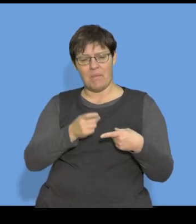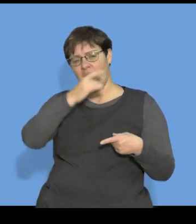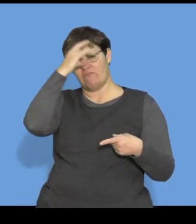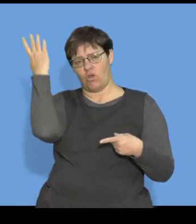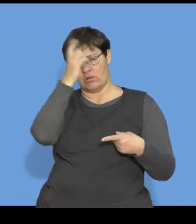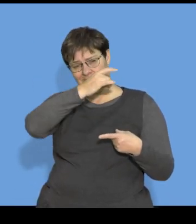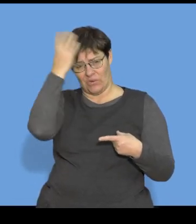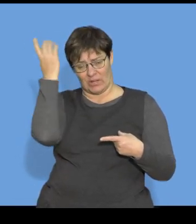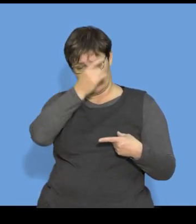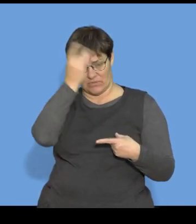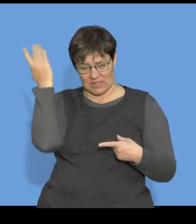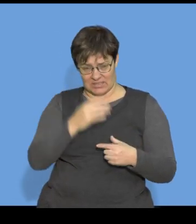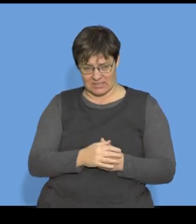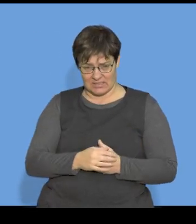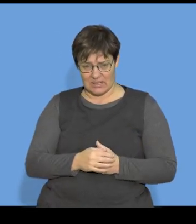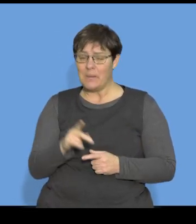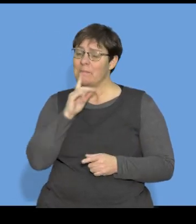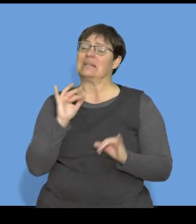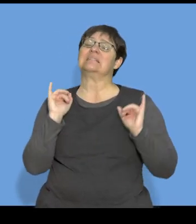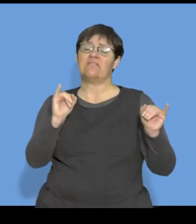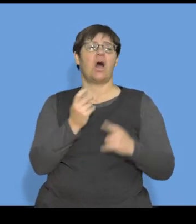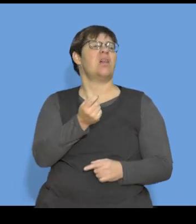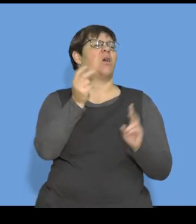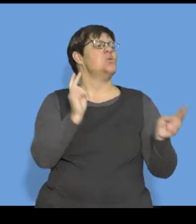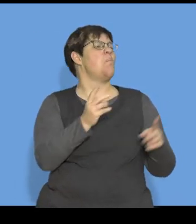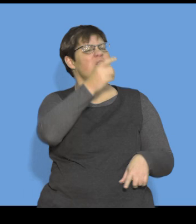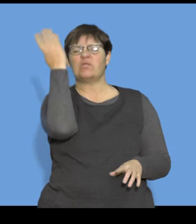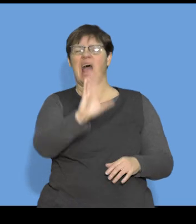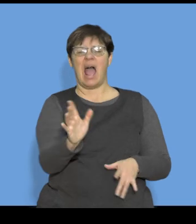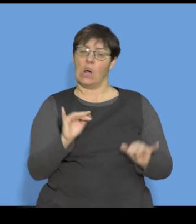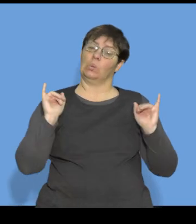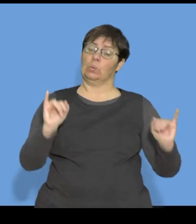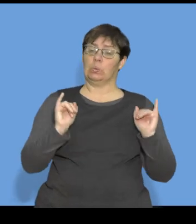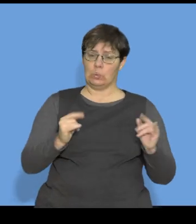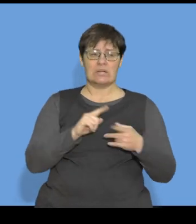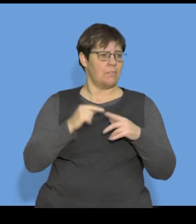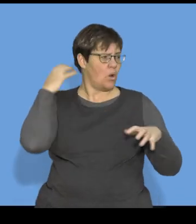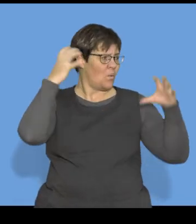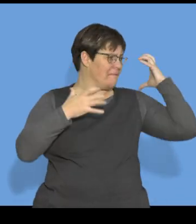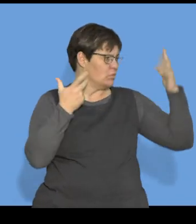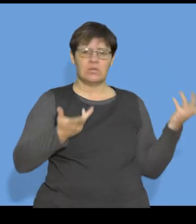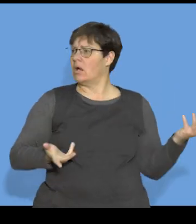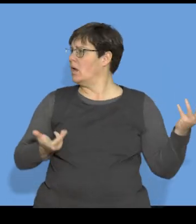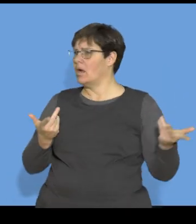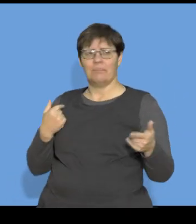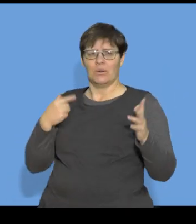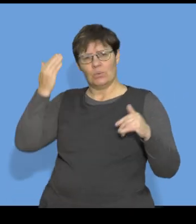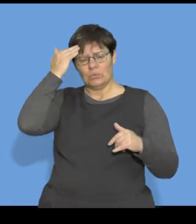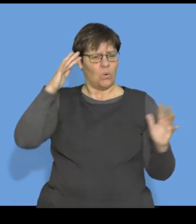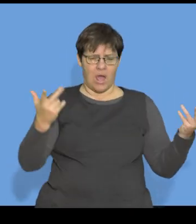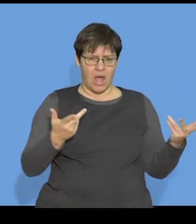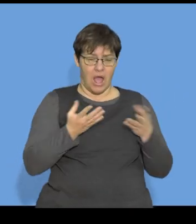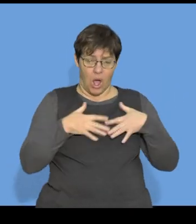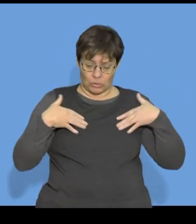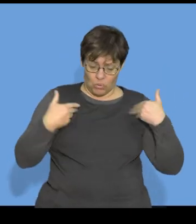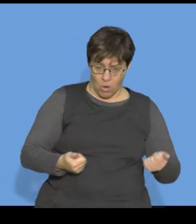will be memory loss, but it should be severe memory loss and confusion. But do we have